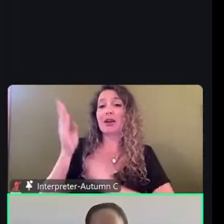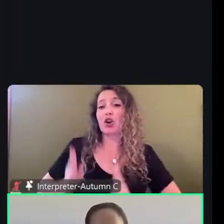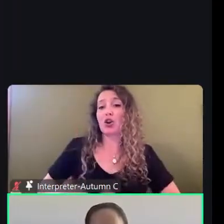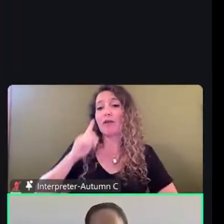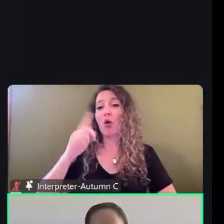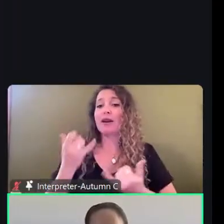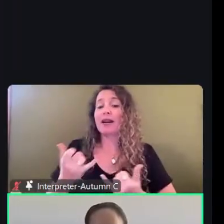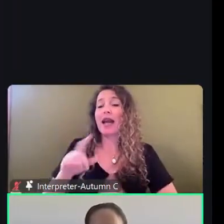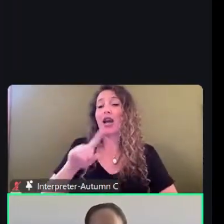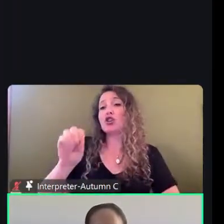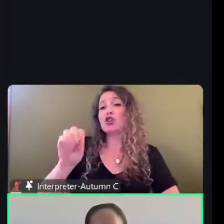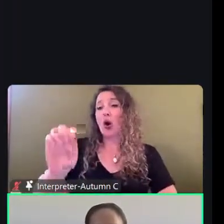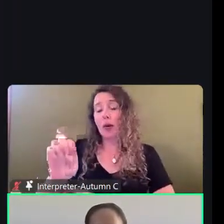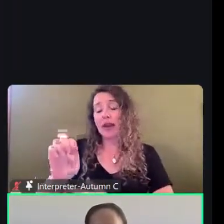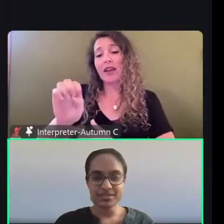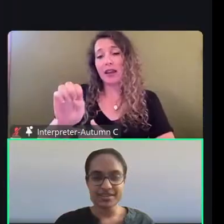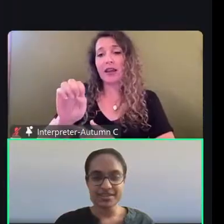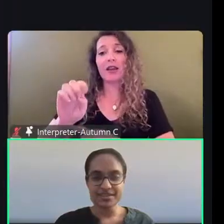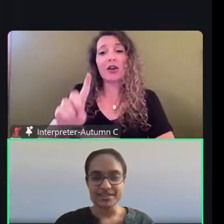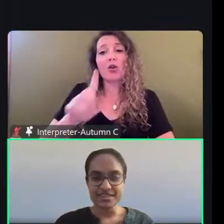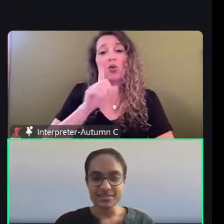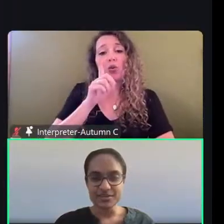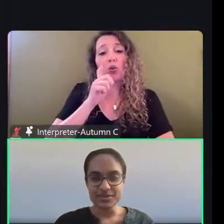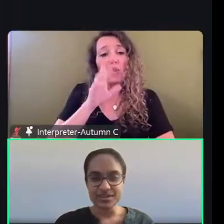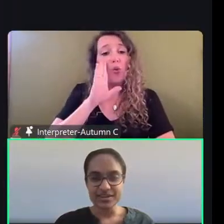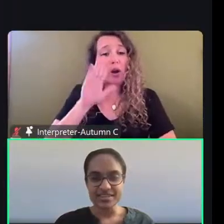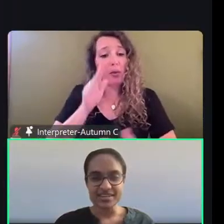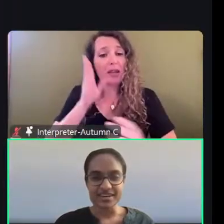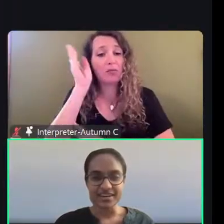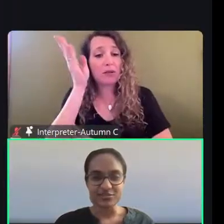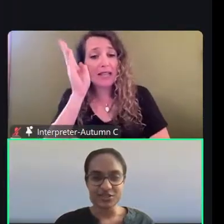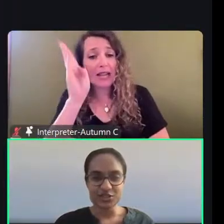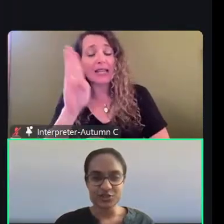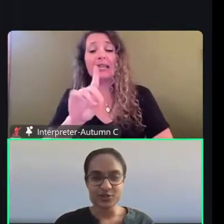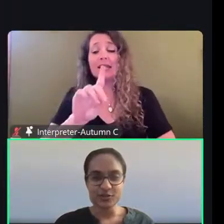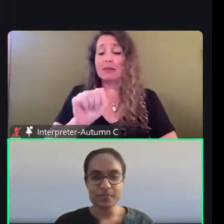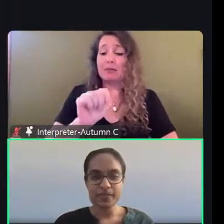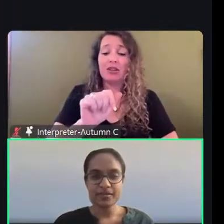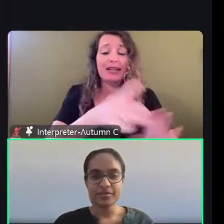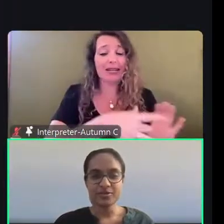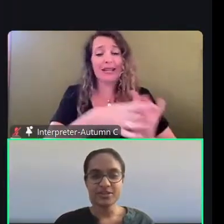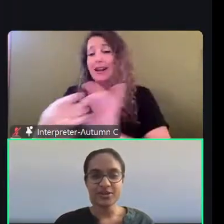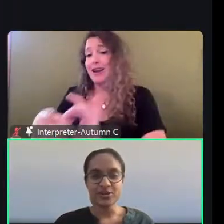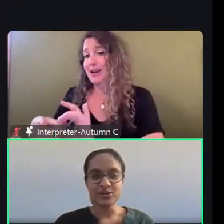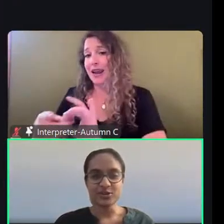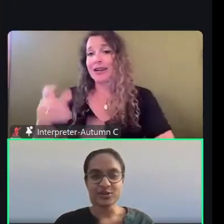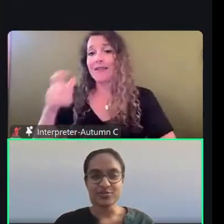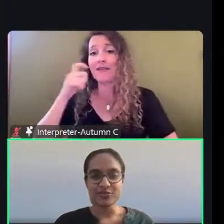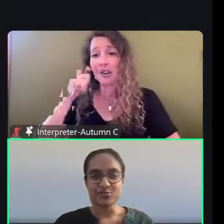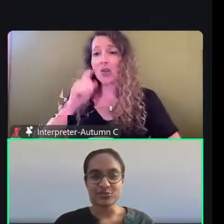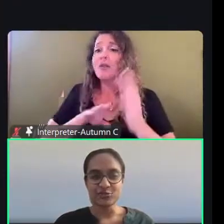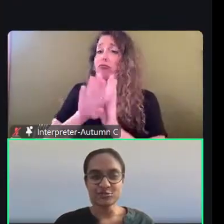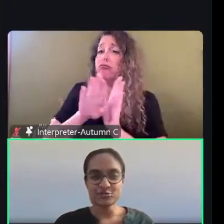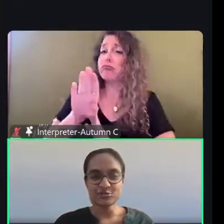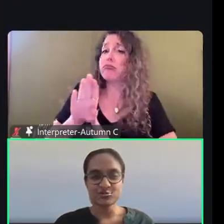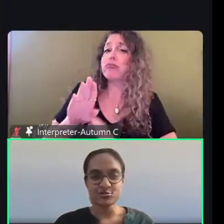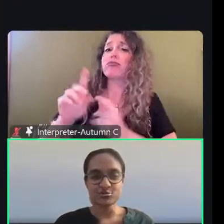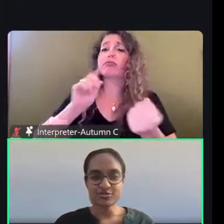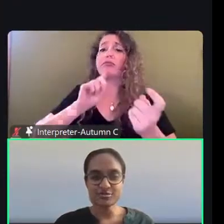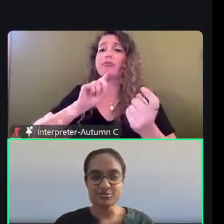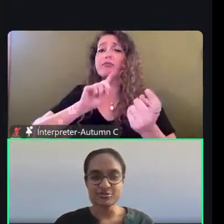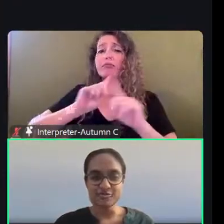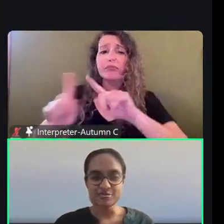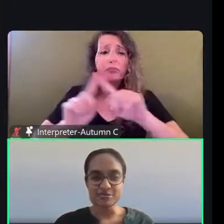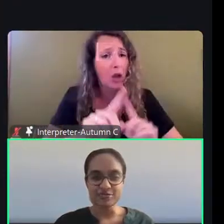Zoey Martin-Lockhart, who will be presenting Disability is the Connective Tissue, Building Alternative Medical Cultures Through